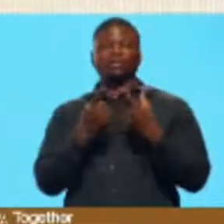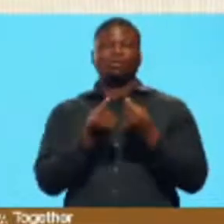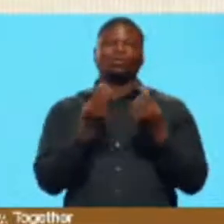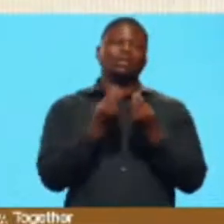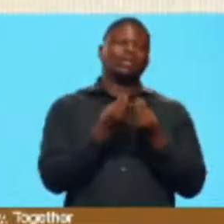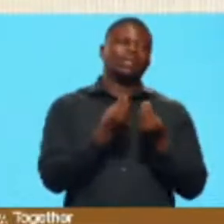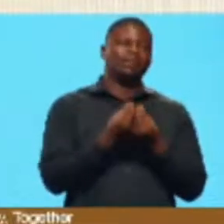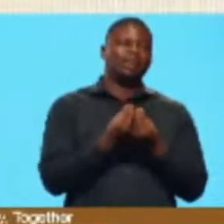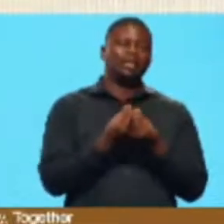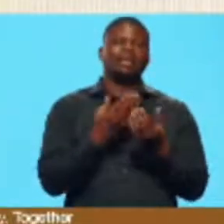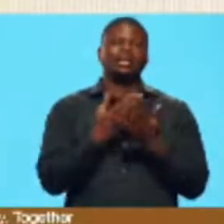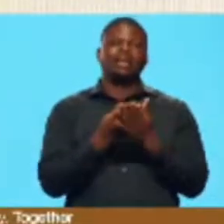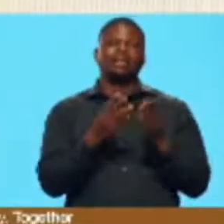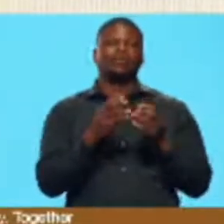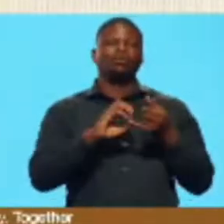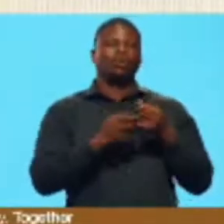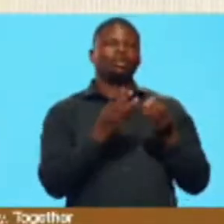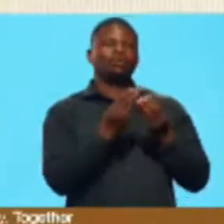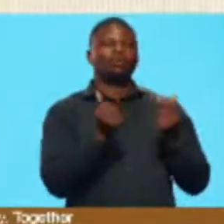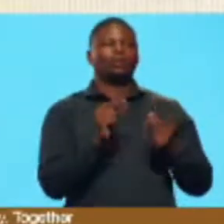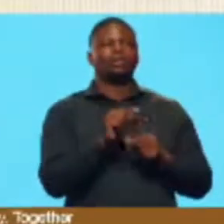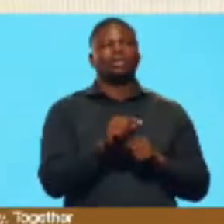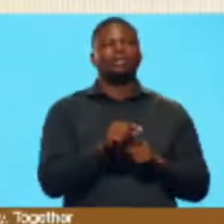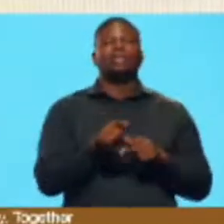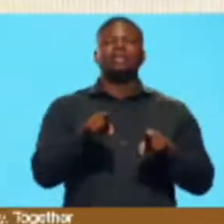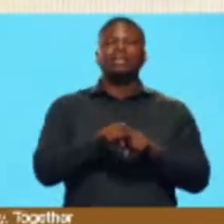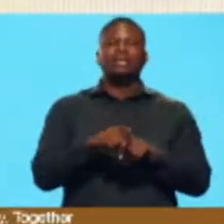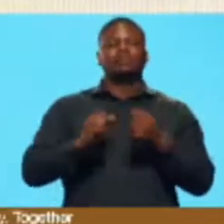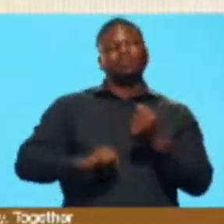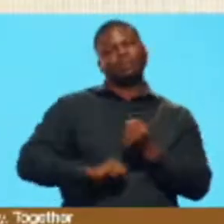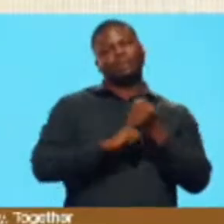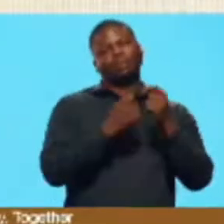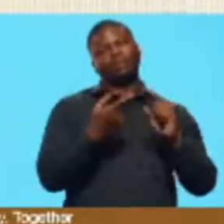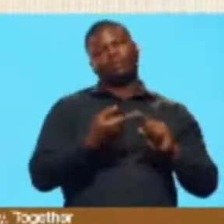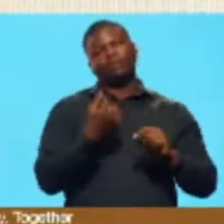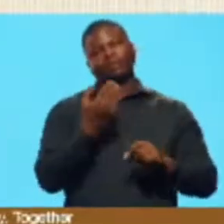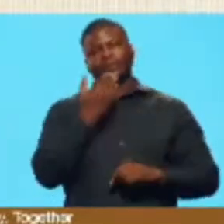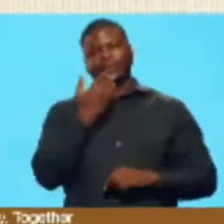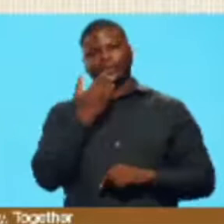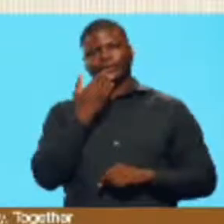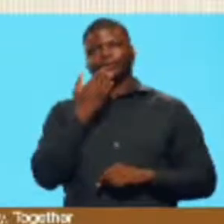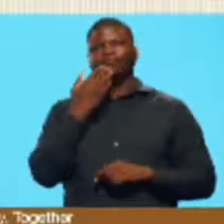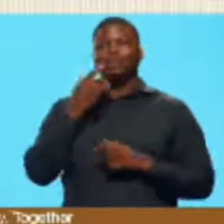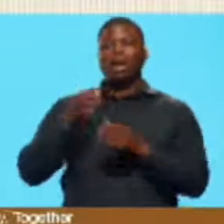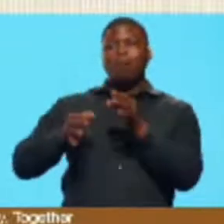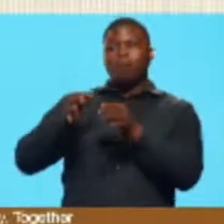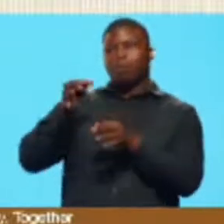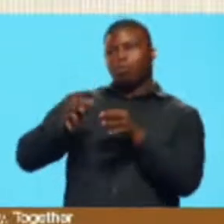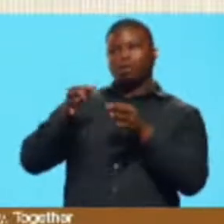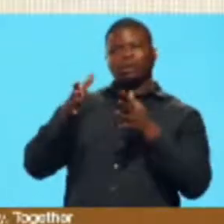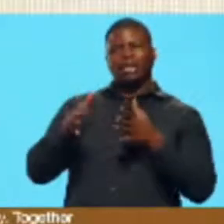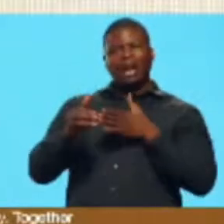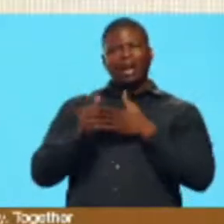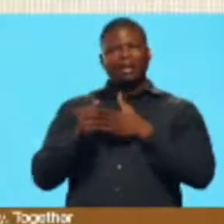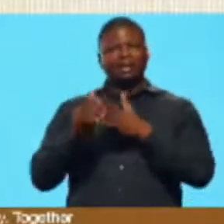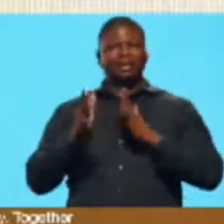want a support from our political principals so that we